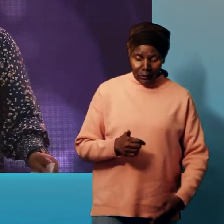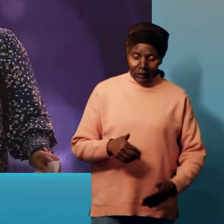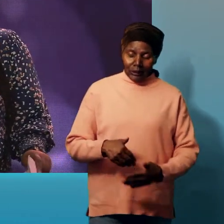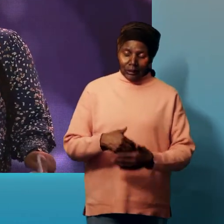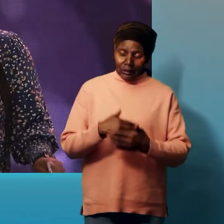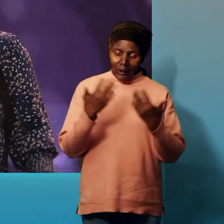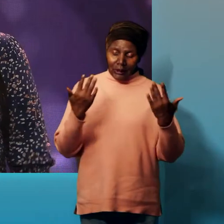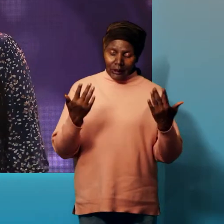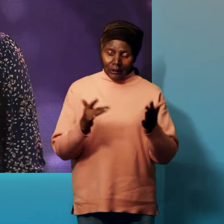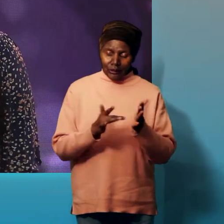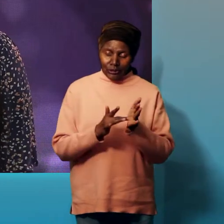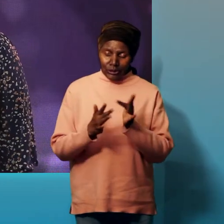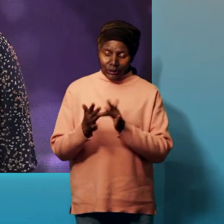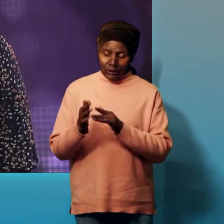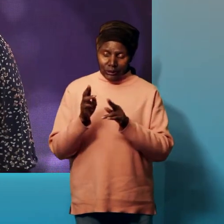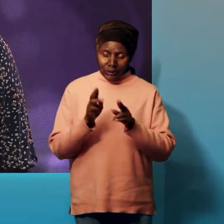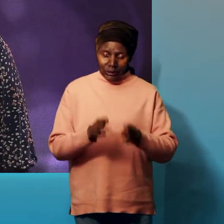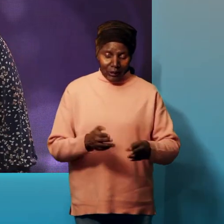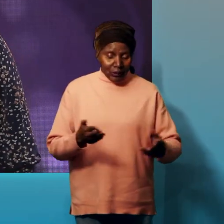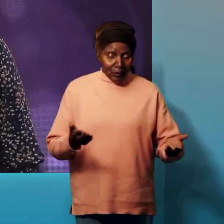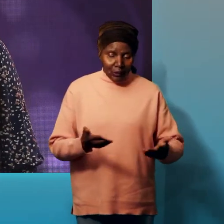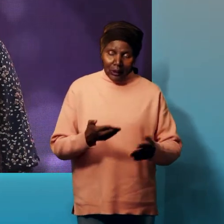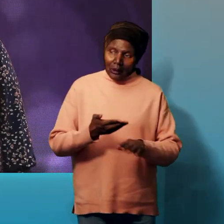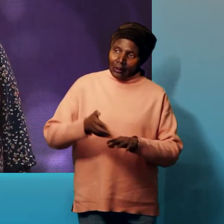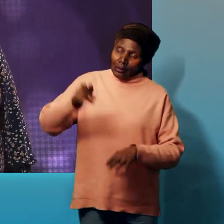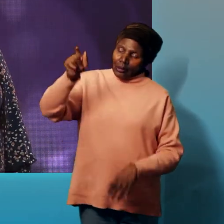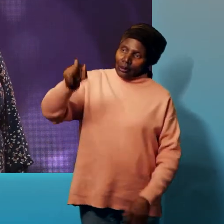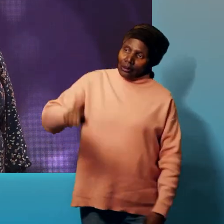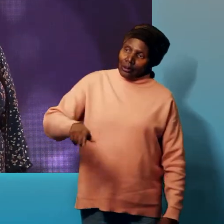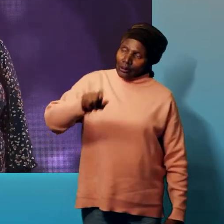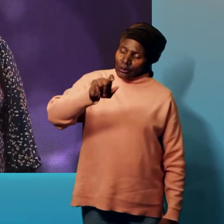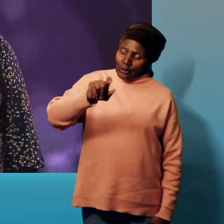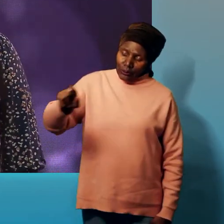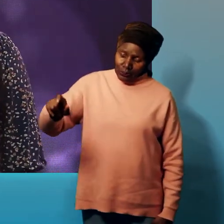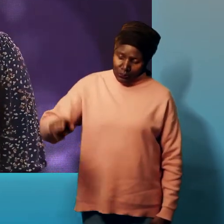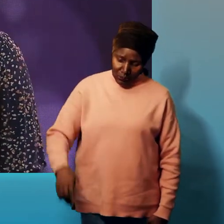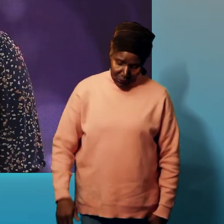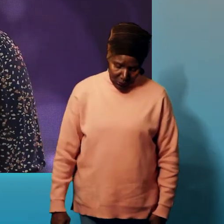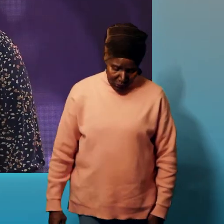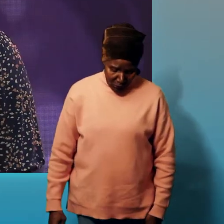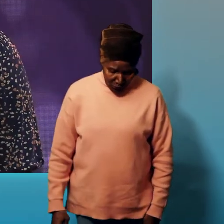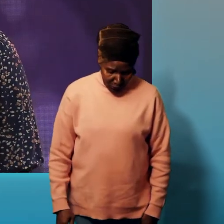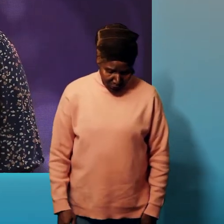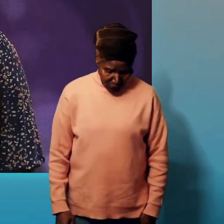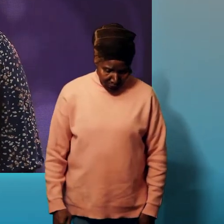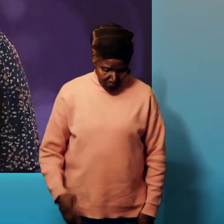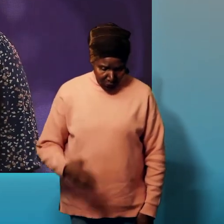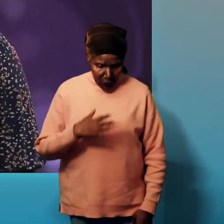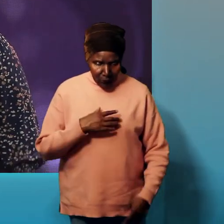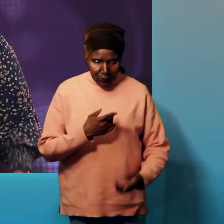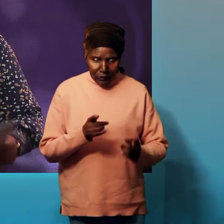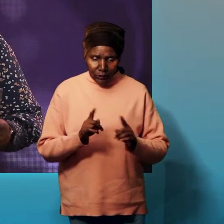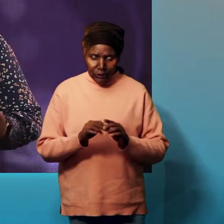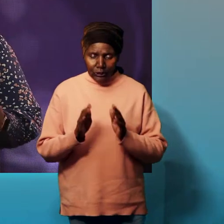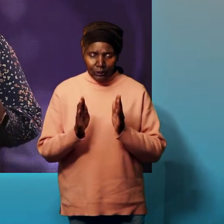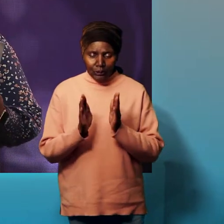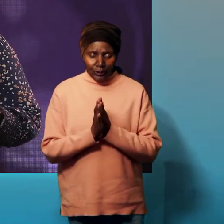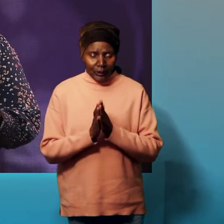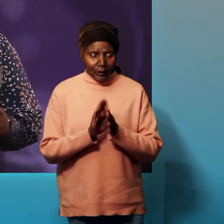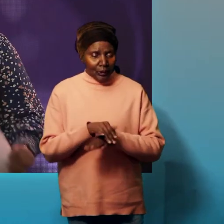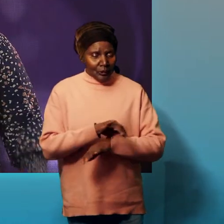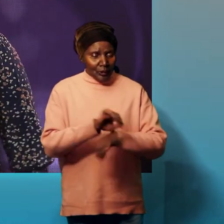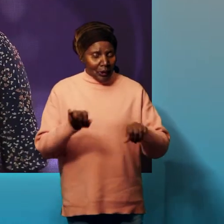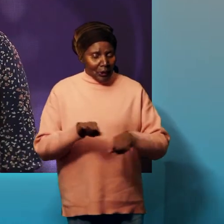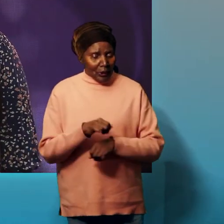going to just take a few of those and we're going to pray over our lives and minister. And I'd like to invite Corinne, if you're ready,